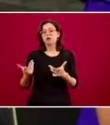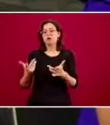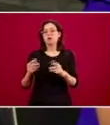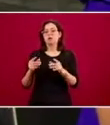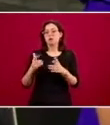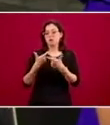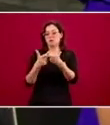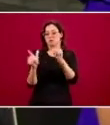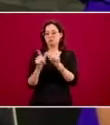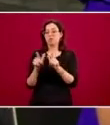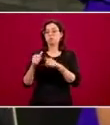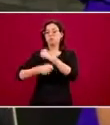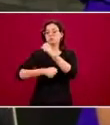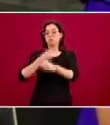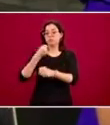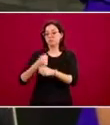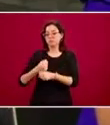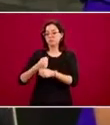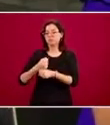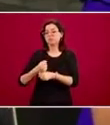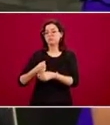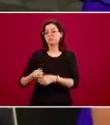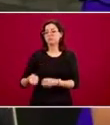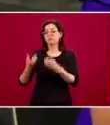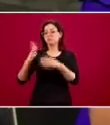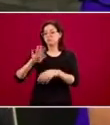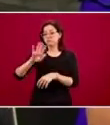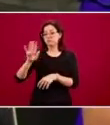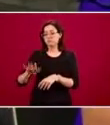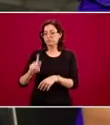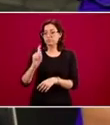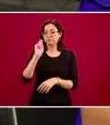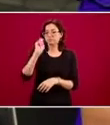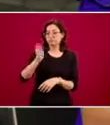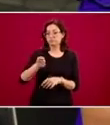chart that you presented, that has the age group,